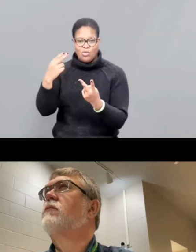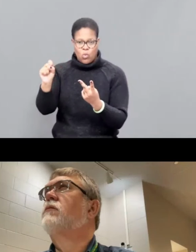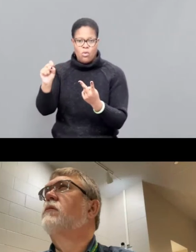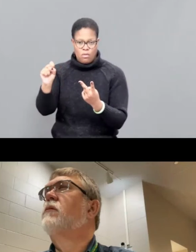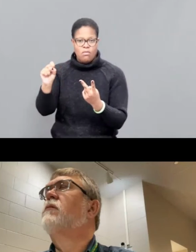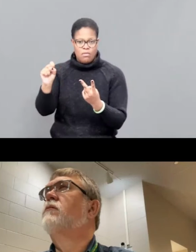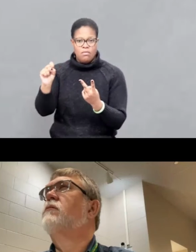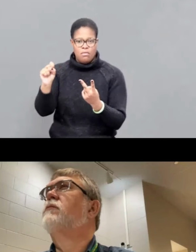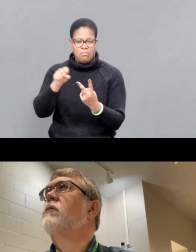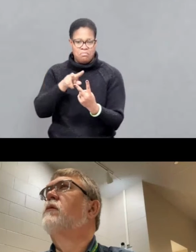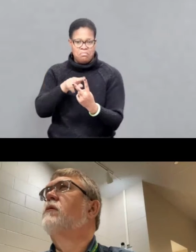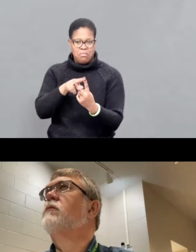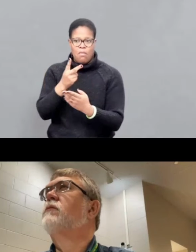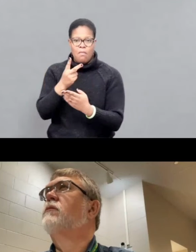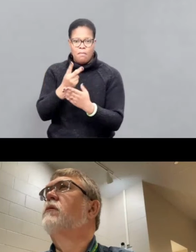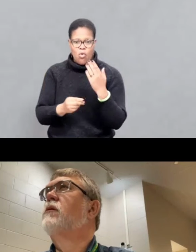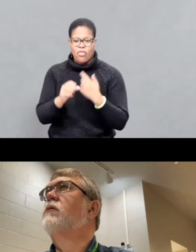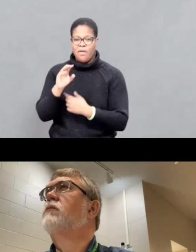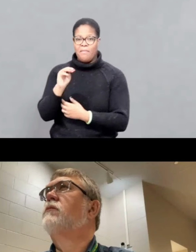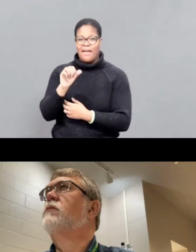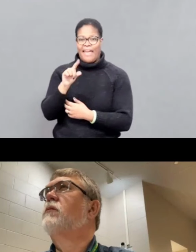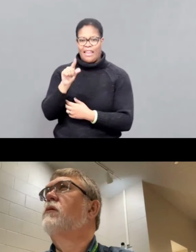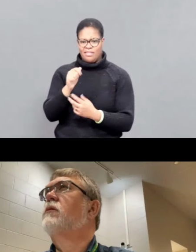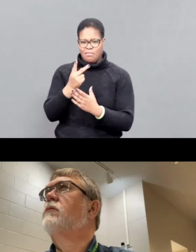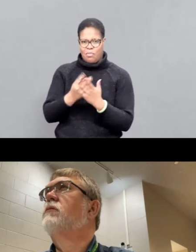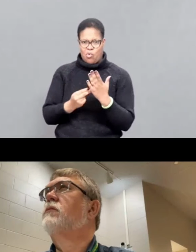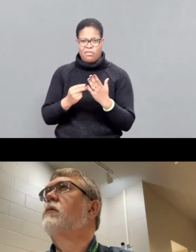school with both Michaelas.